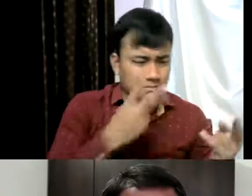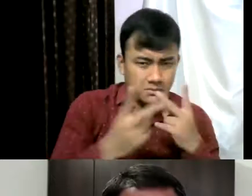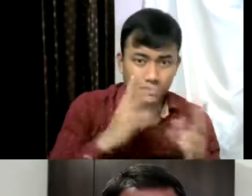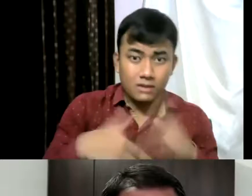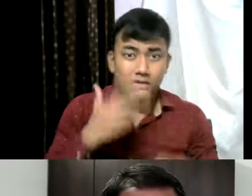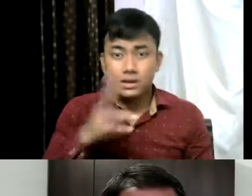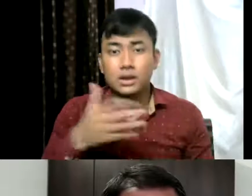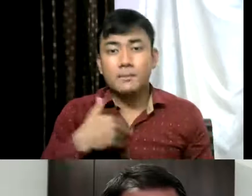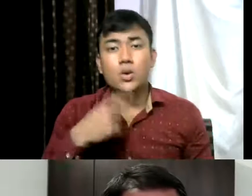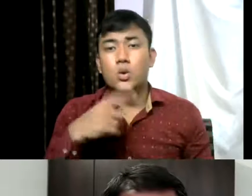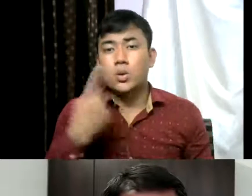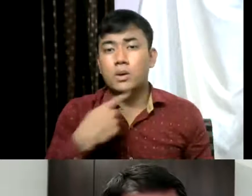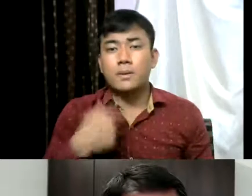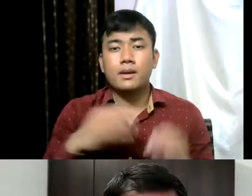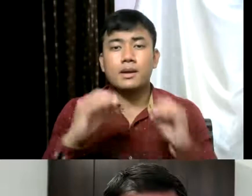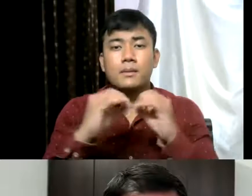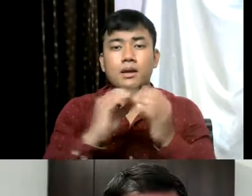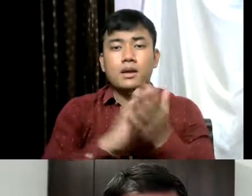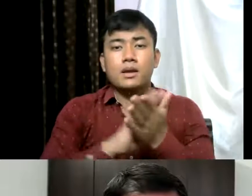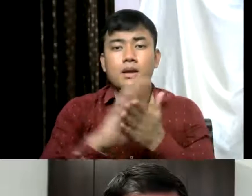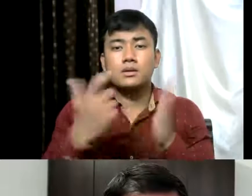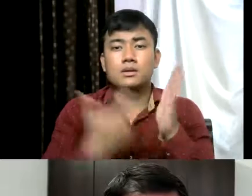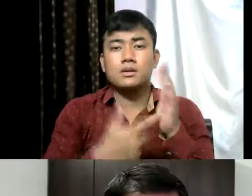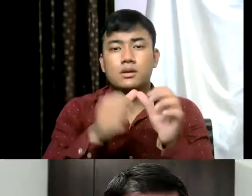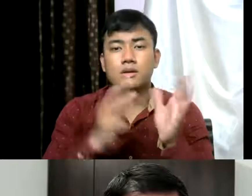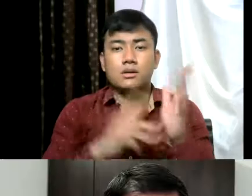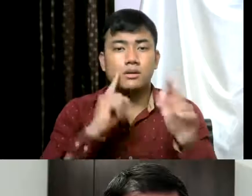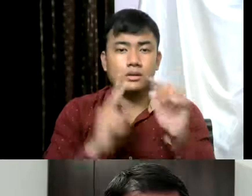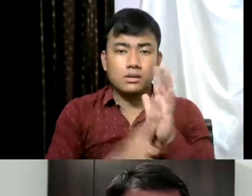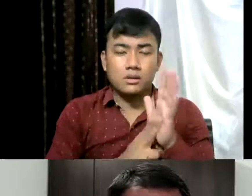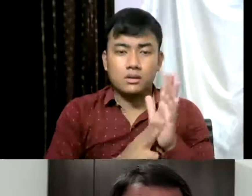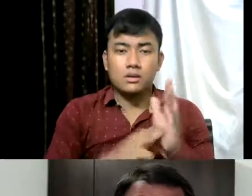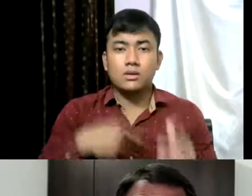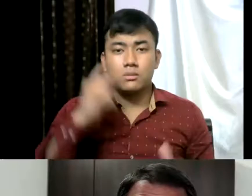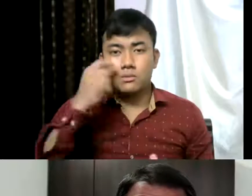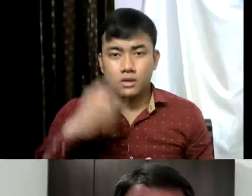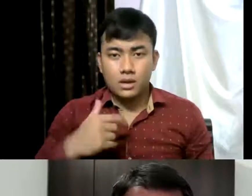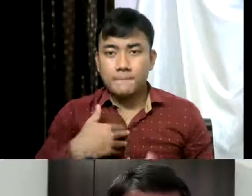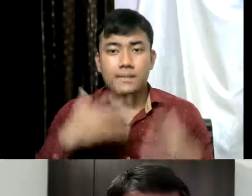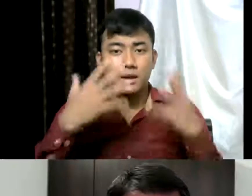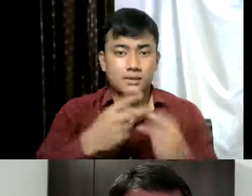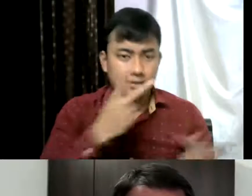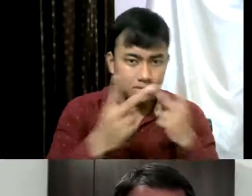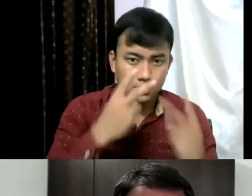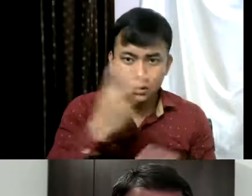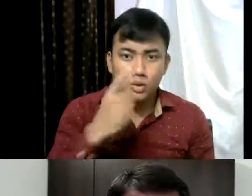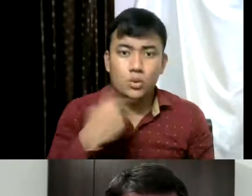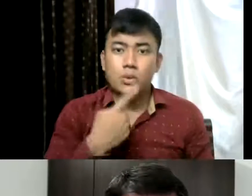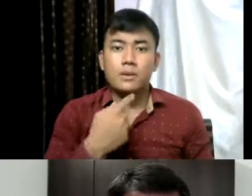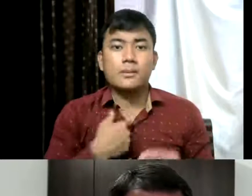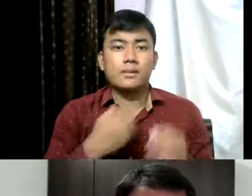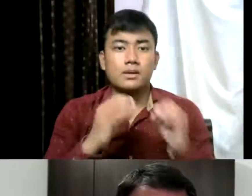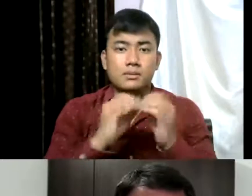Brahmin girl looking for a Brahmin gay boy to get married. We can do our separate ways comfortably. I am a